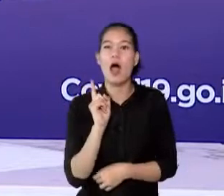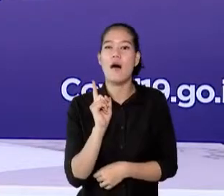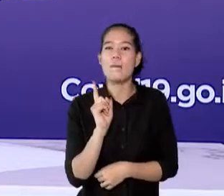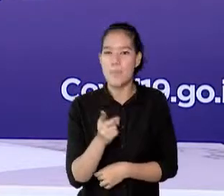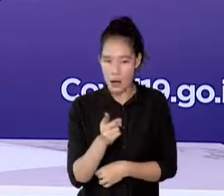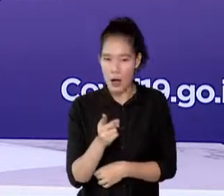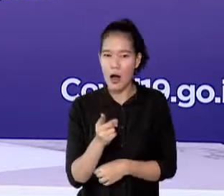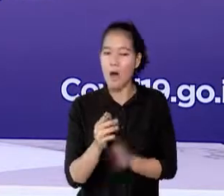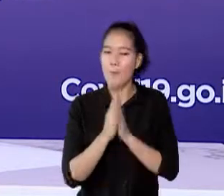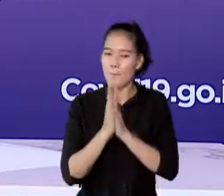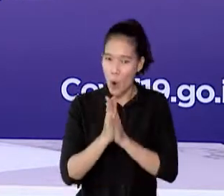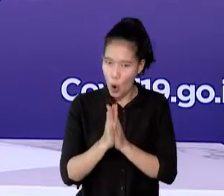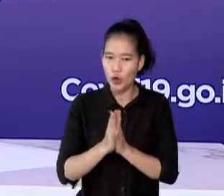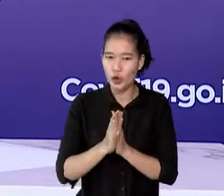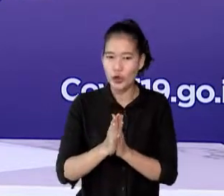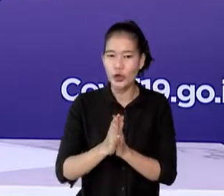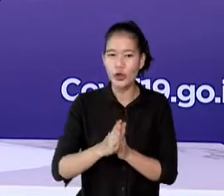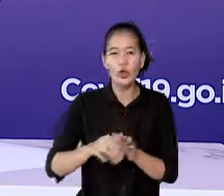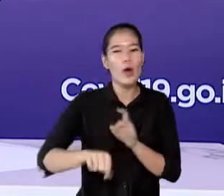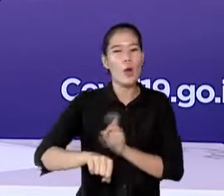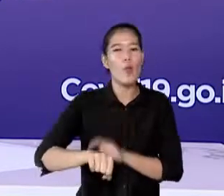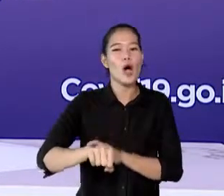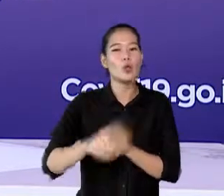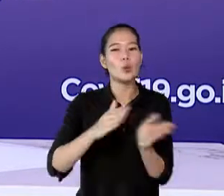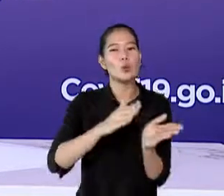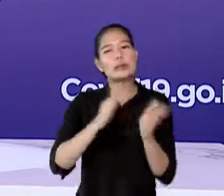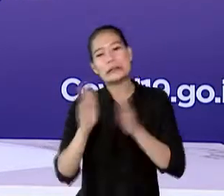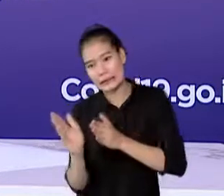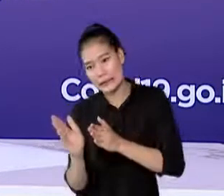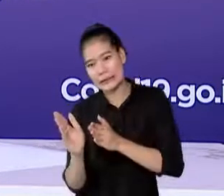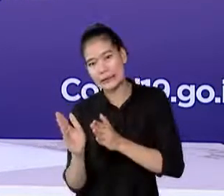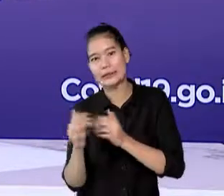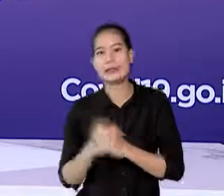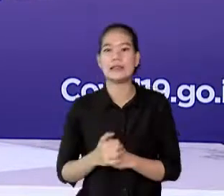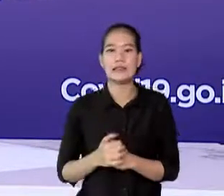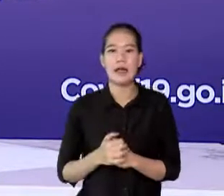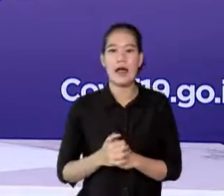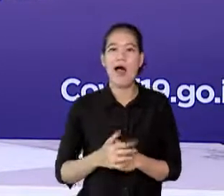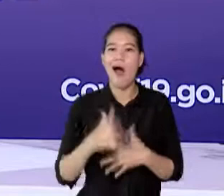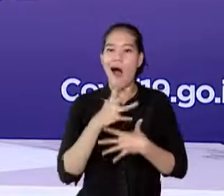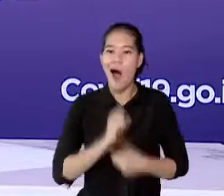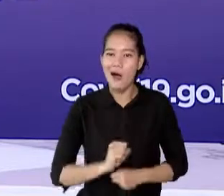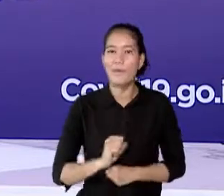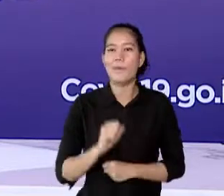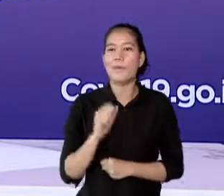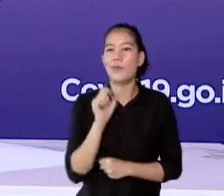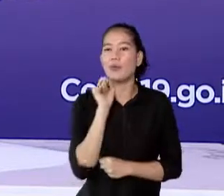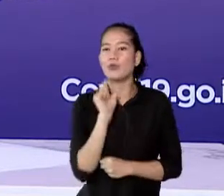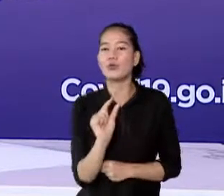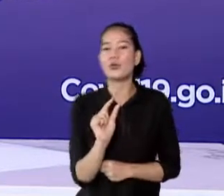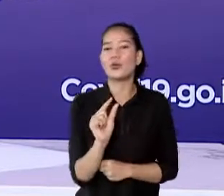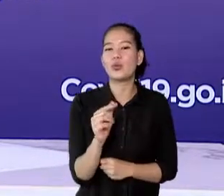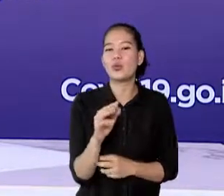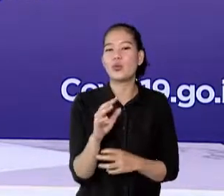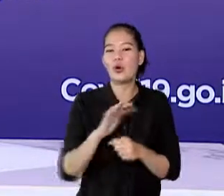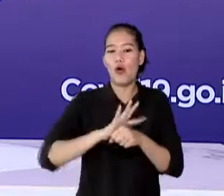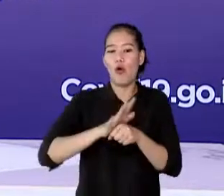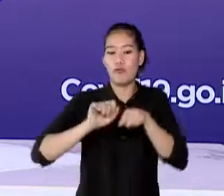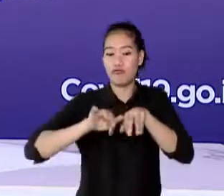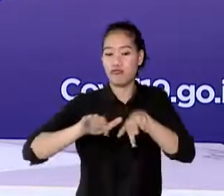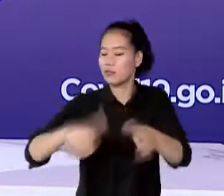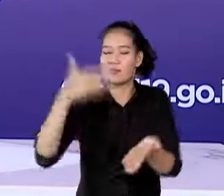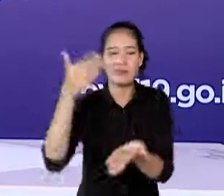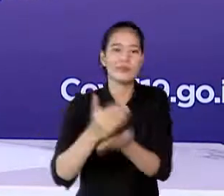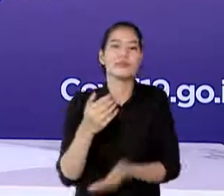temporarily postpone their return home in this period in the hope that it can prevent imported case with